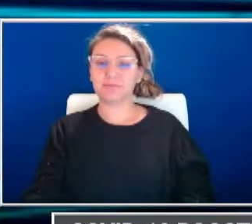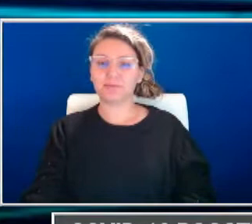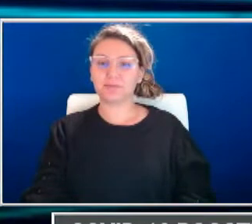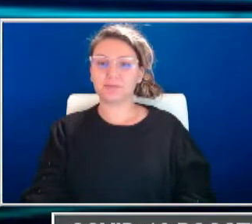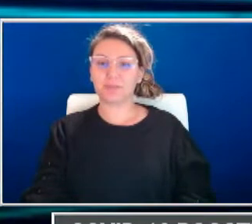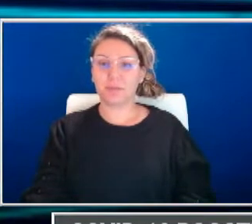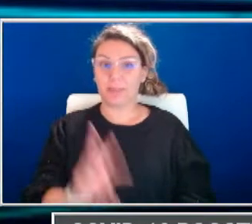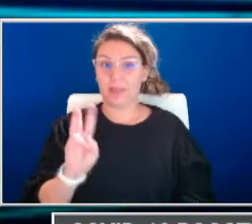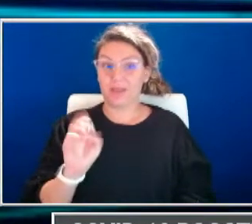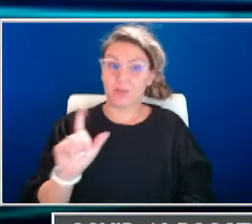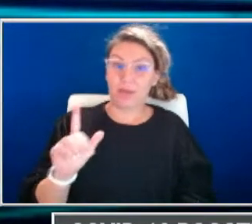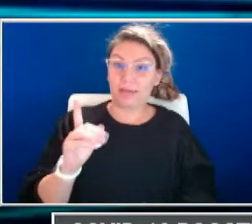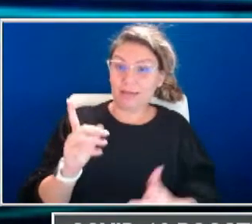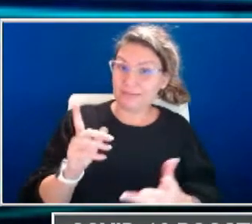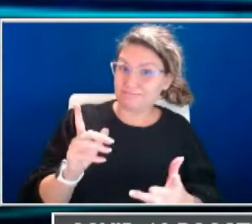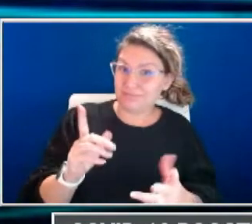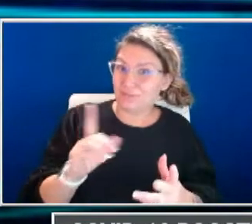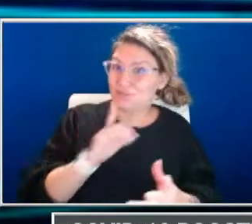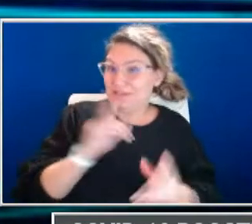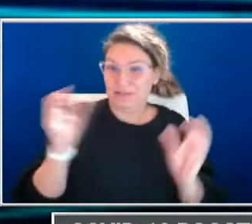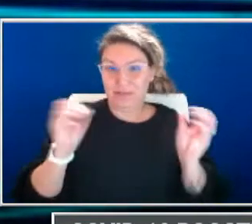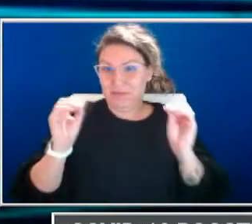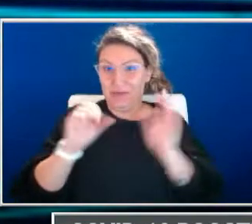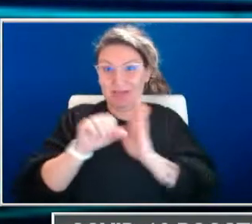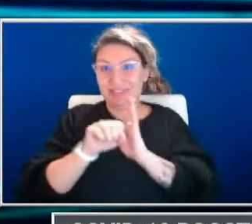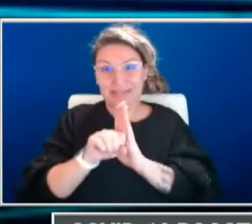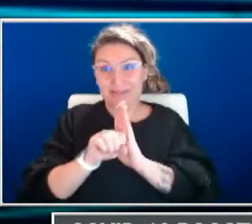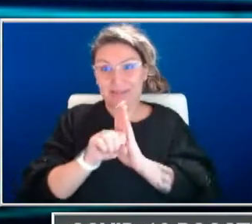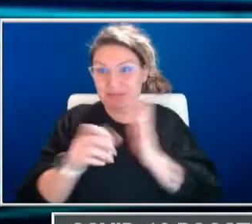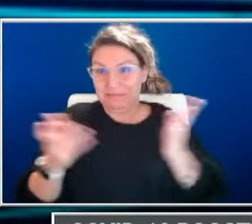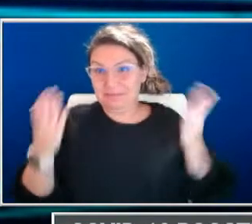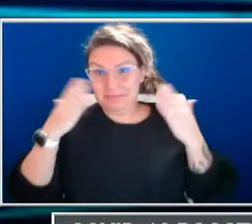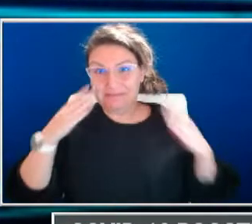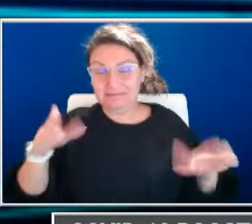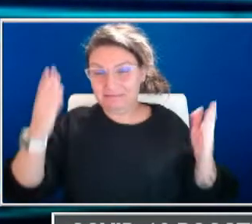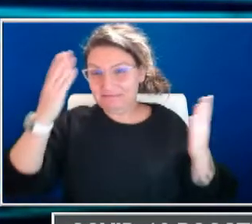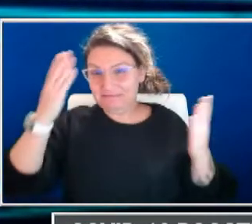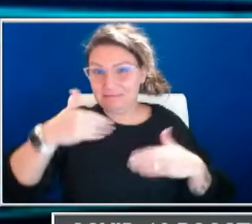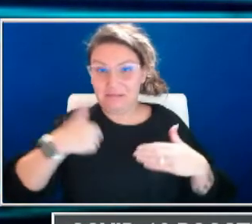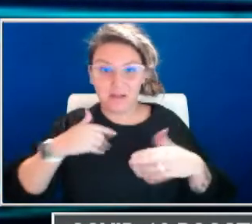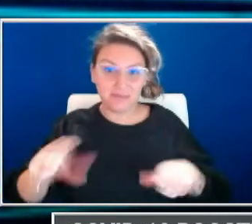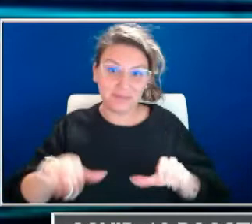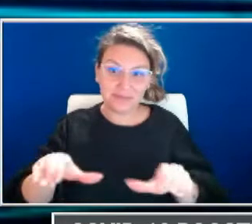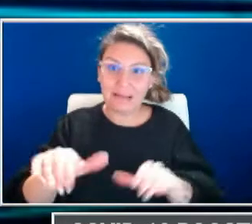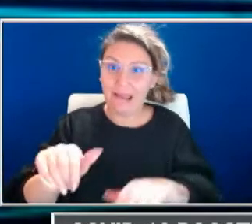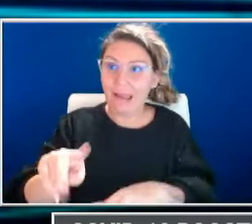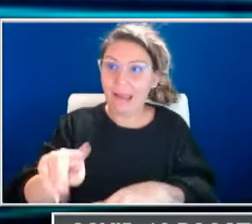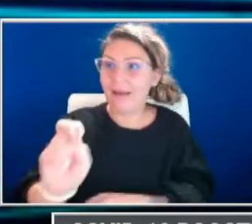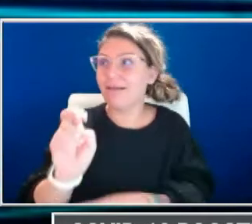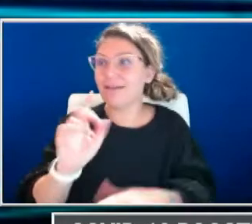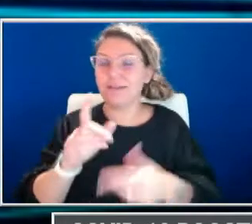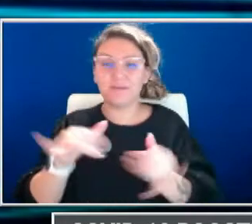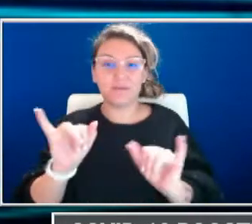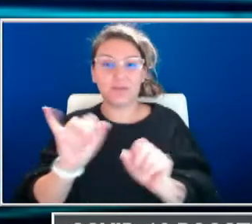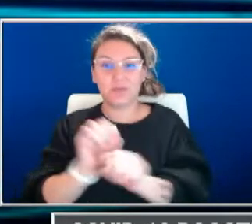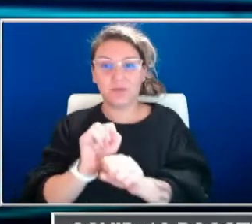I absolutely had no symptoms. I was pretty active and still working full